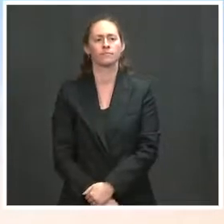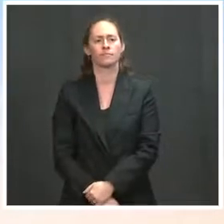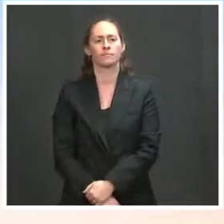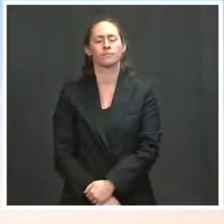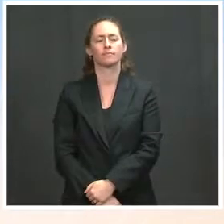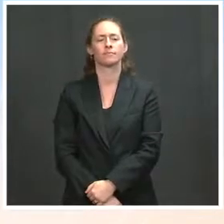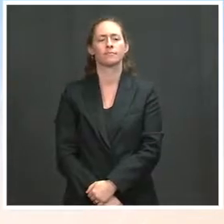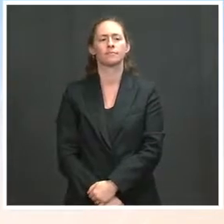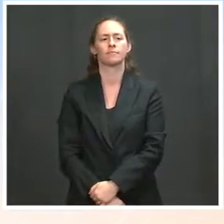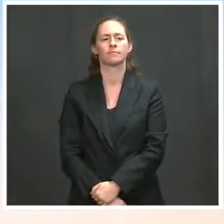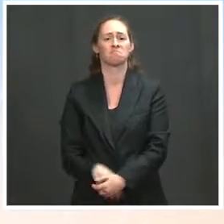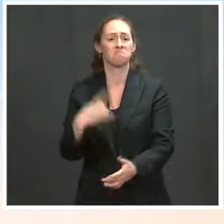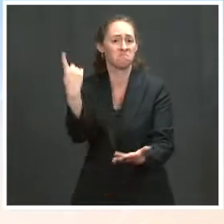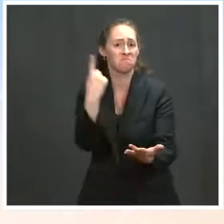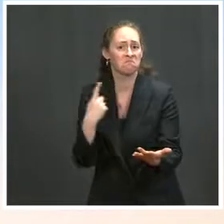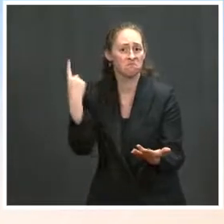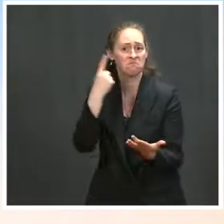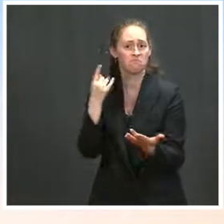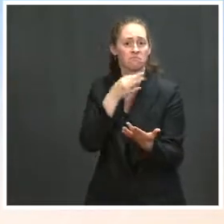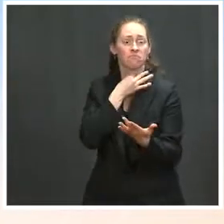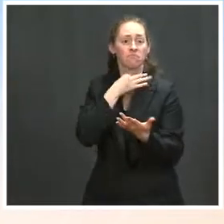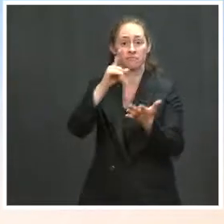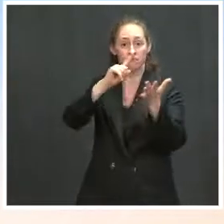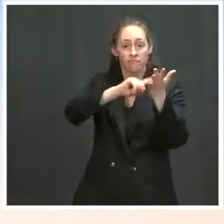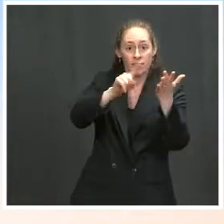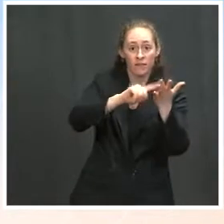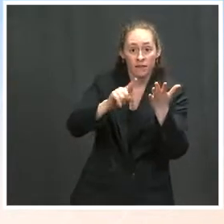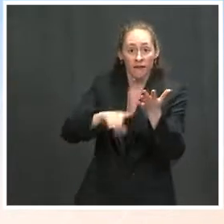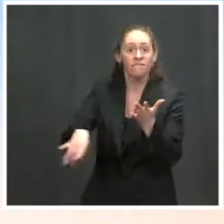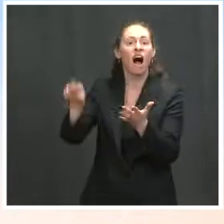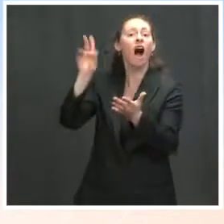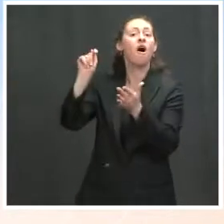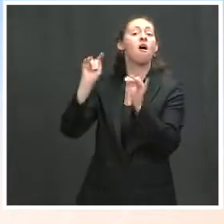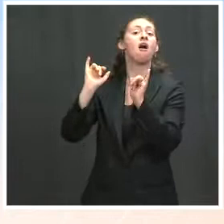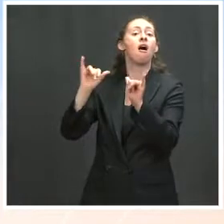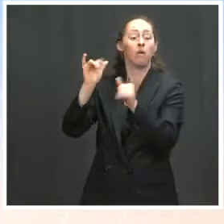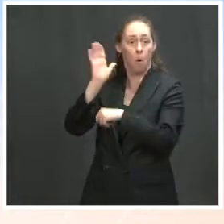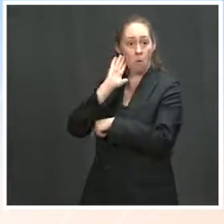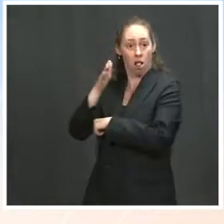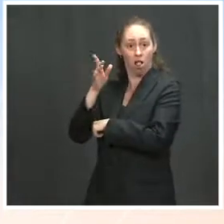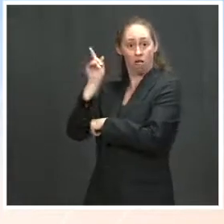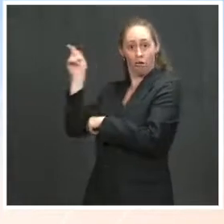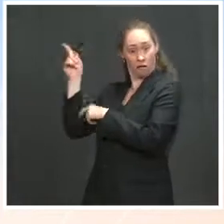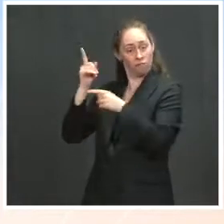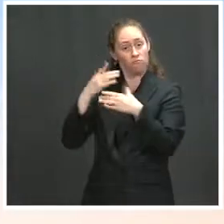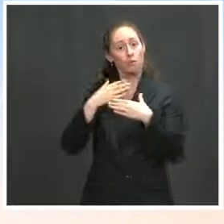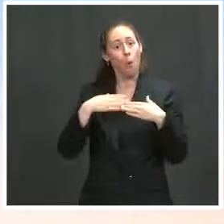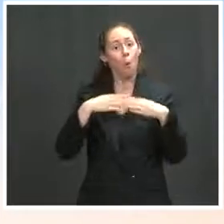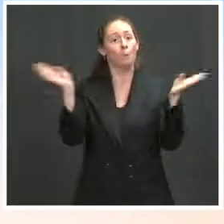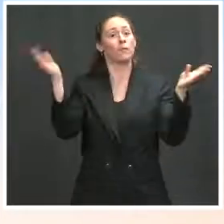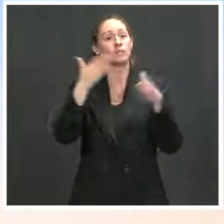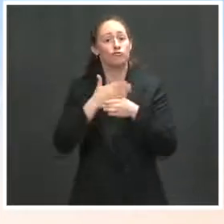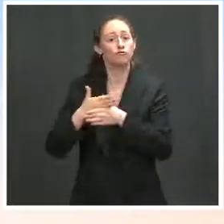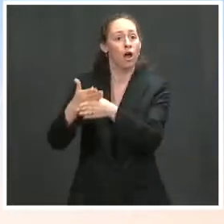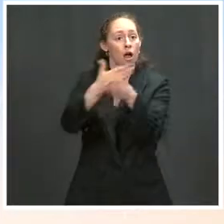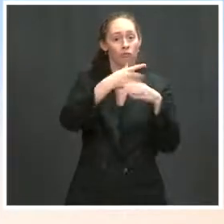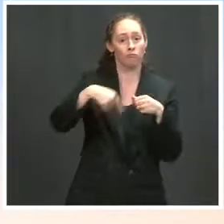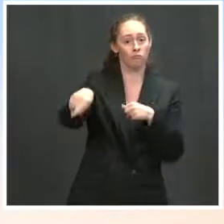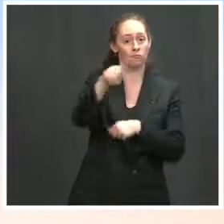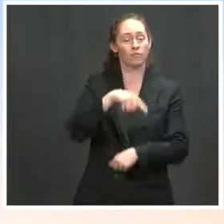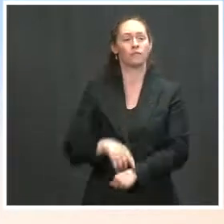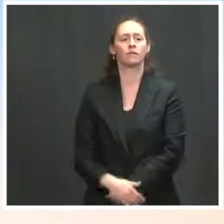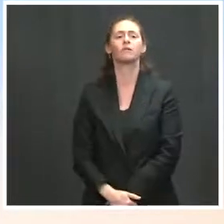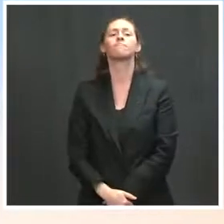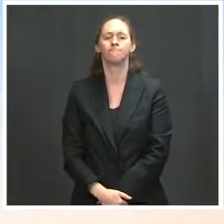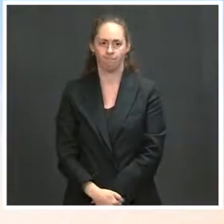that investigation public? We'll have more to share after the 90 days. And then finally, just on this, the